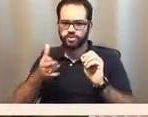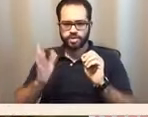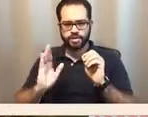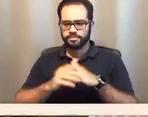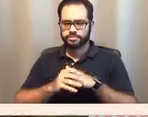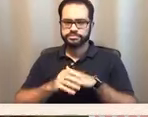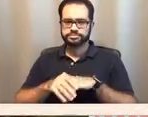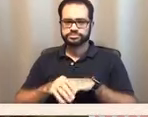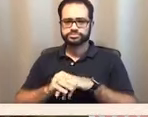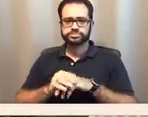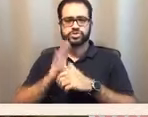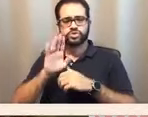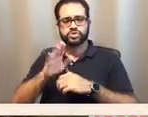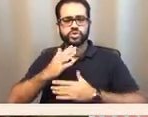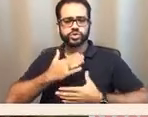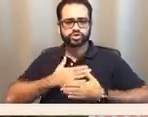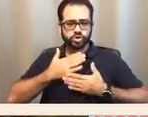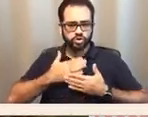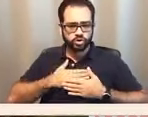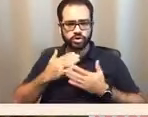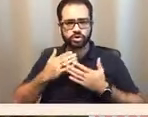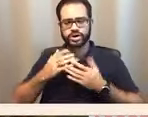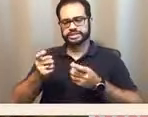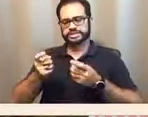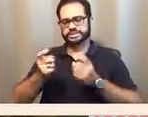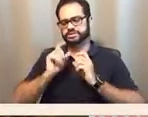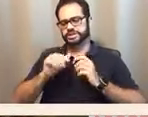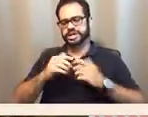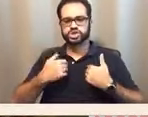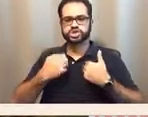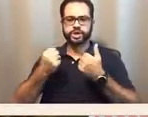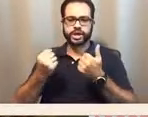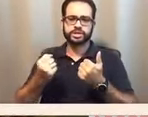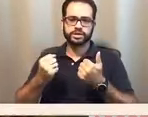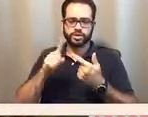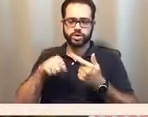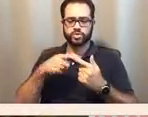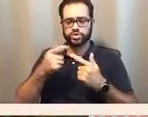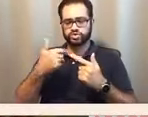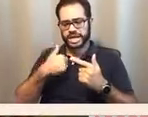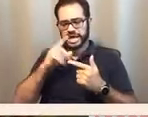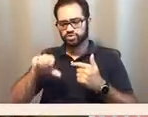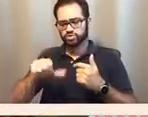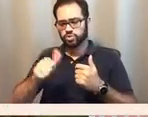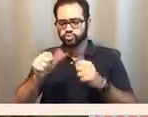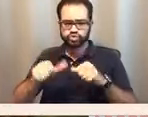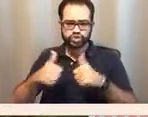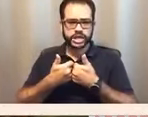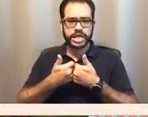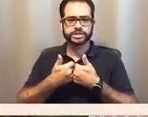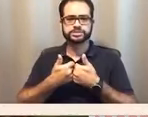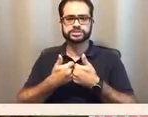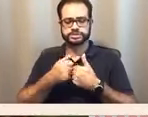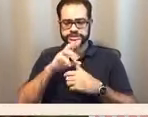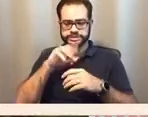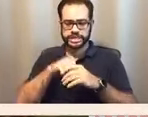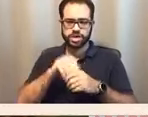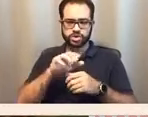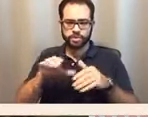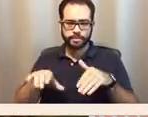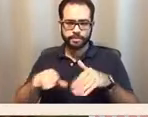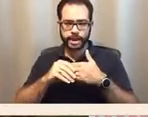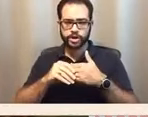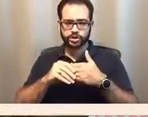joy gives you that strength when you have those challenges in your marriage.